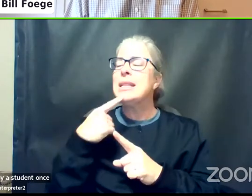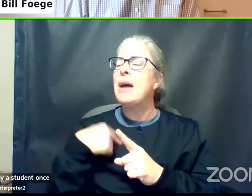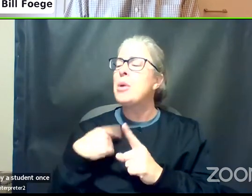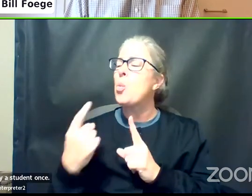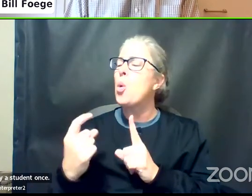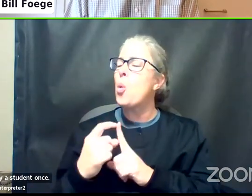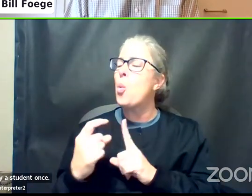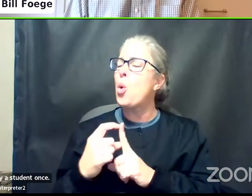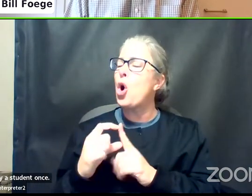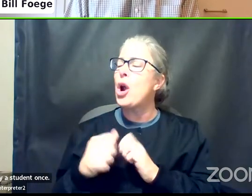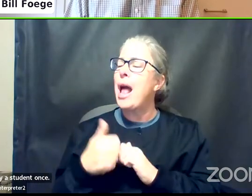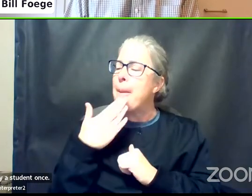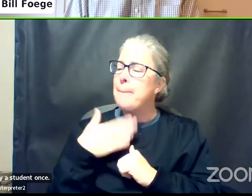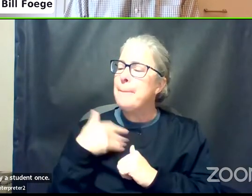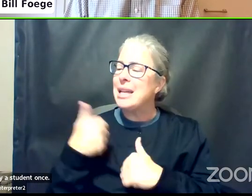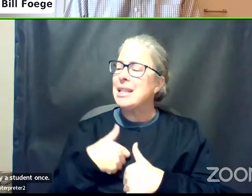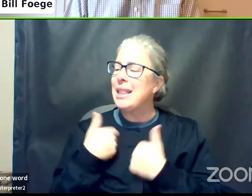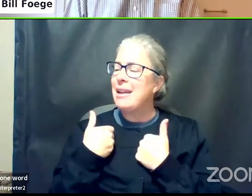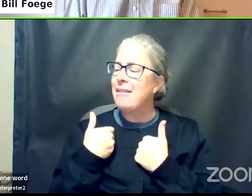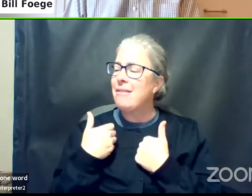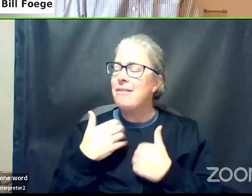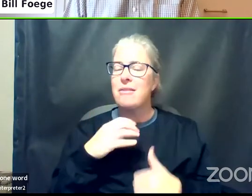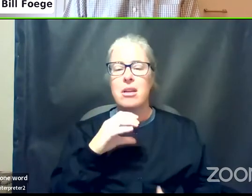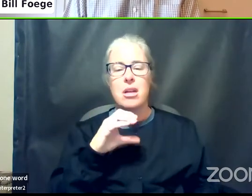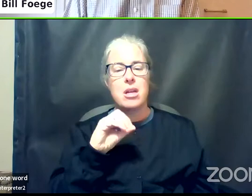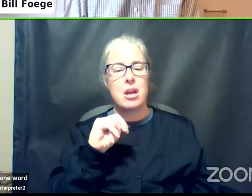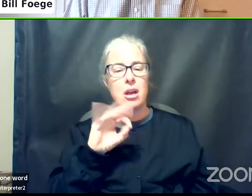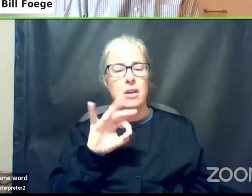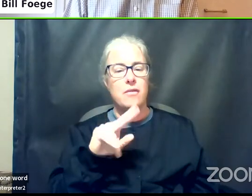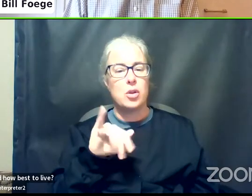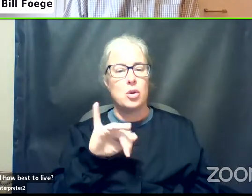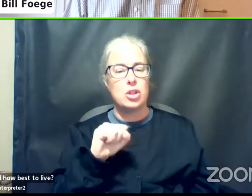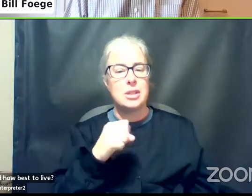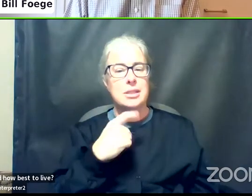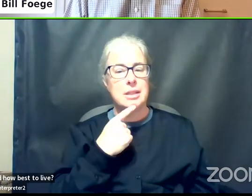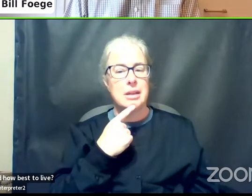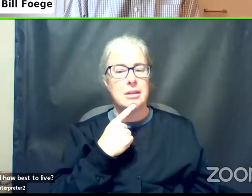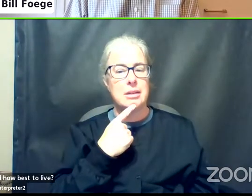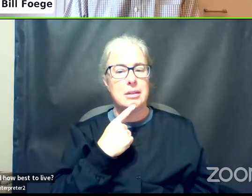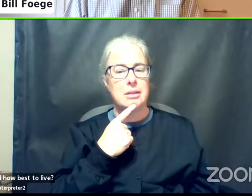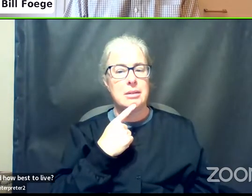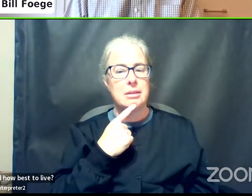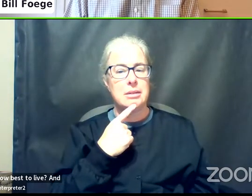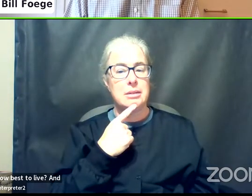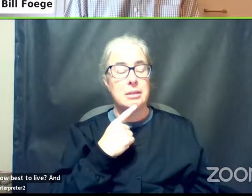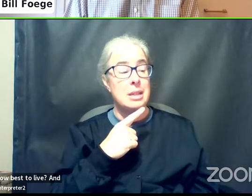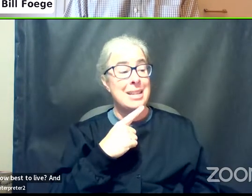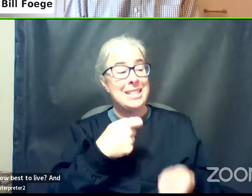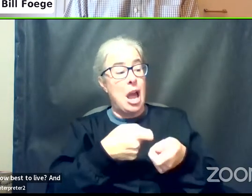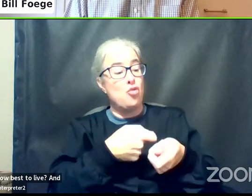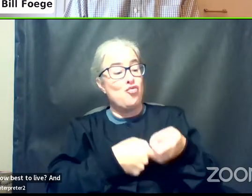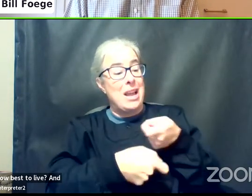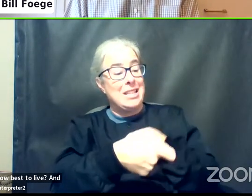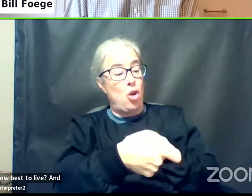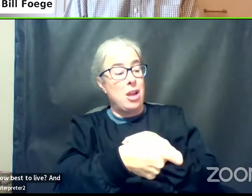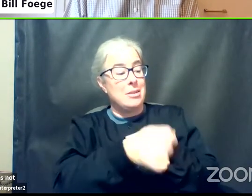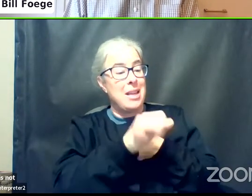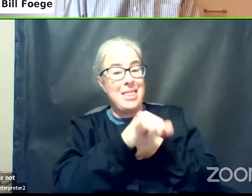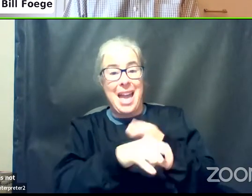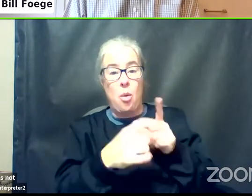word how best to live and Confucius said is not reciprocity that